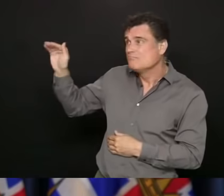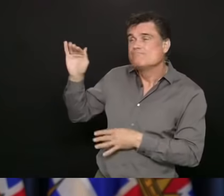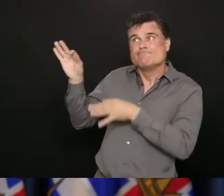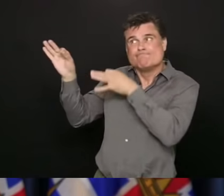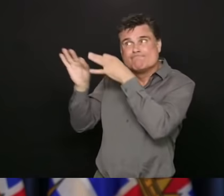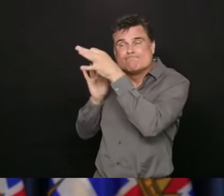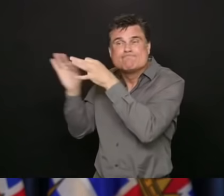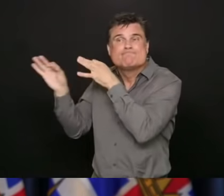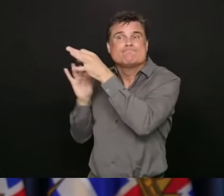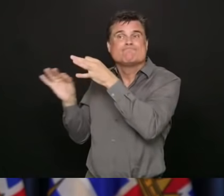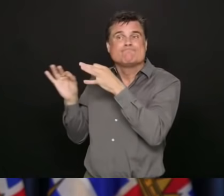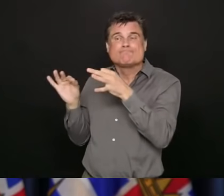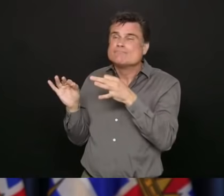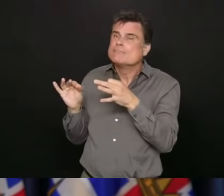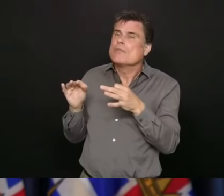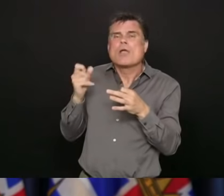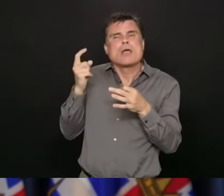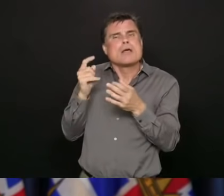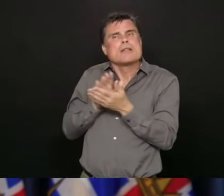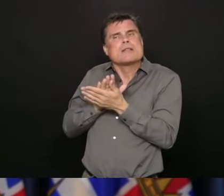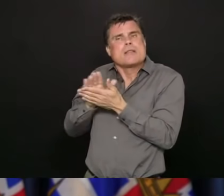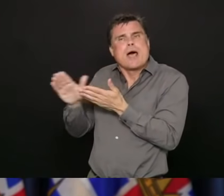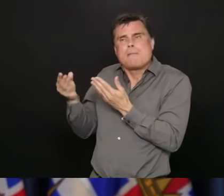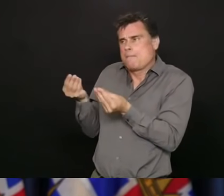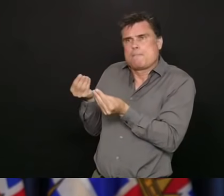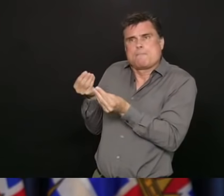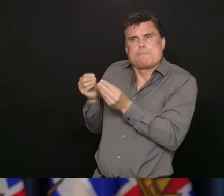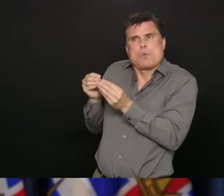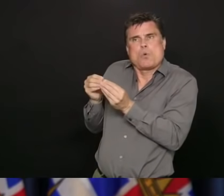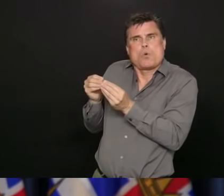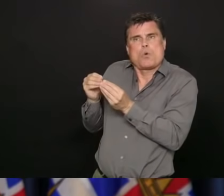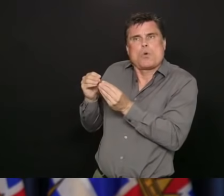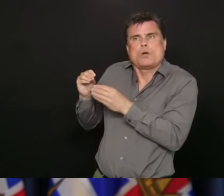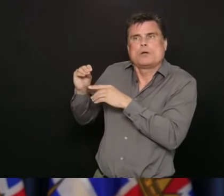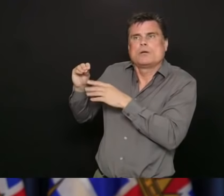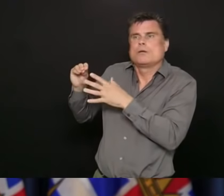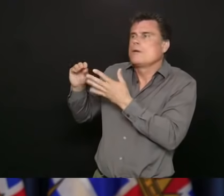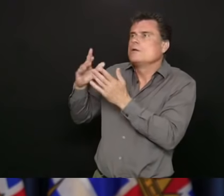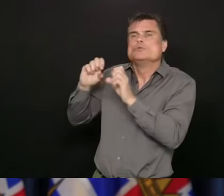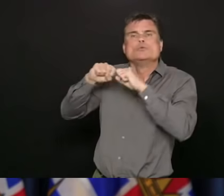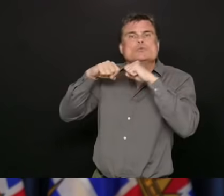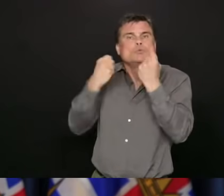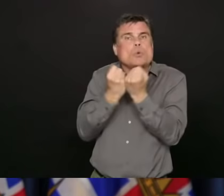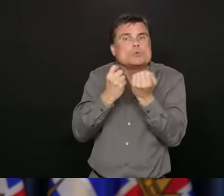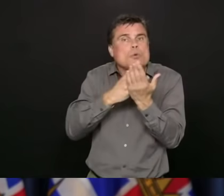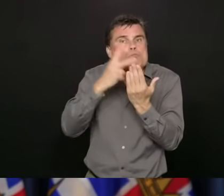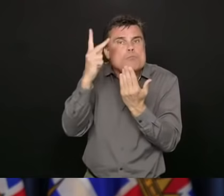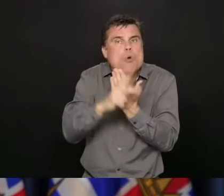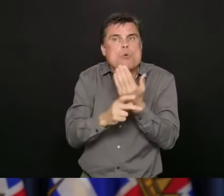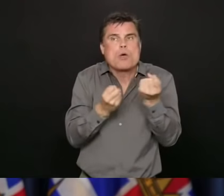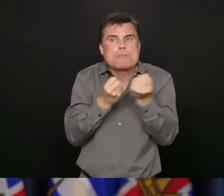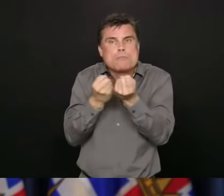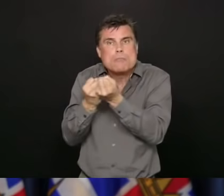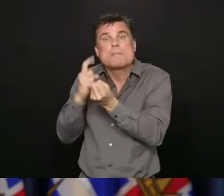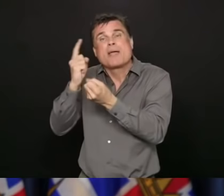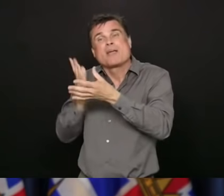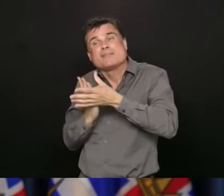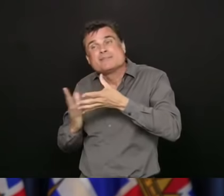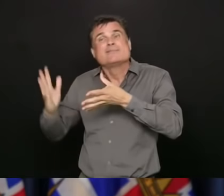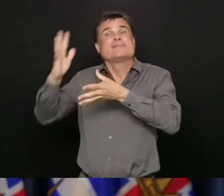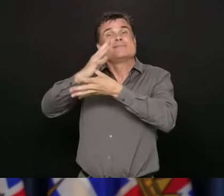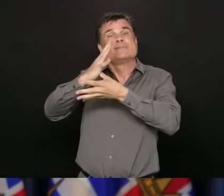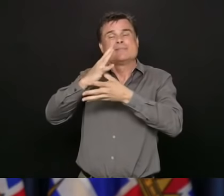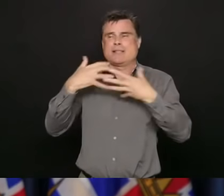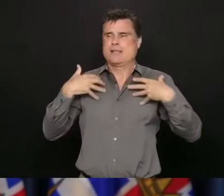that primary fundamental social program that separates us from the United States, and that's universal, accessible, quality